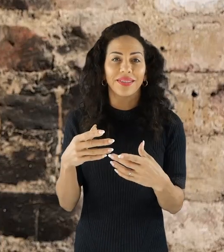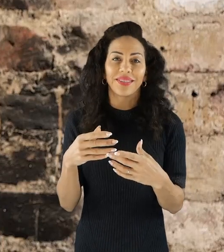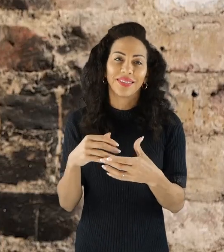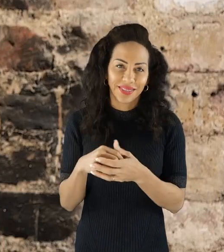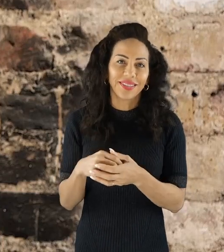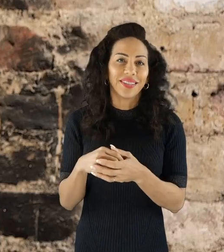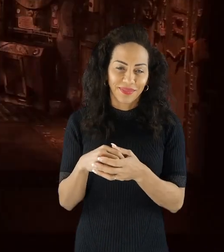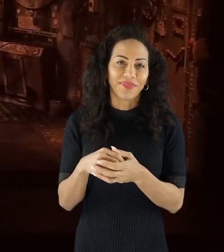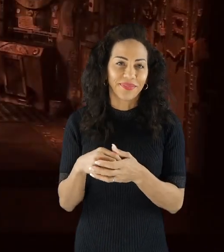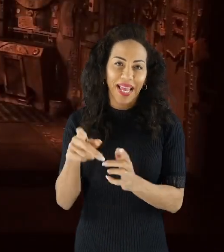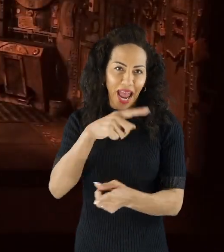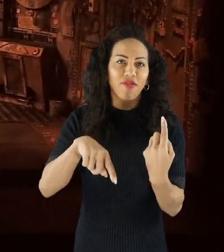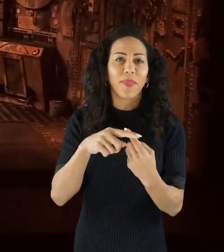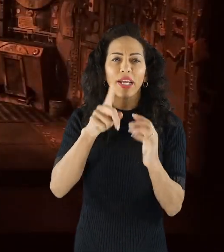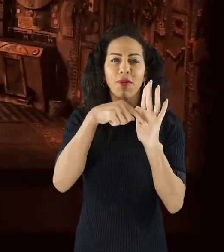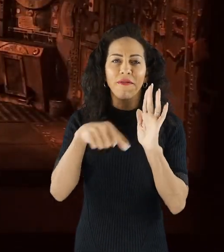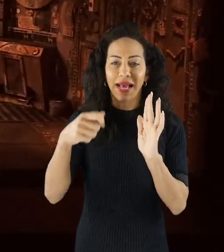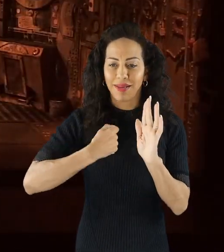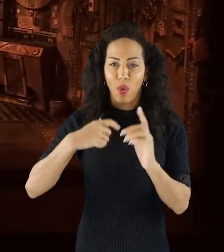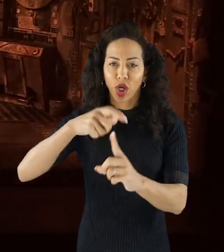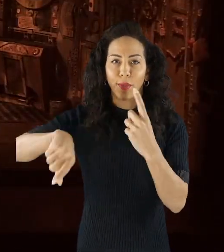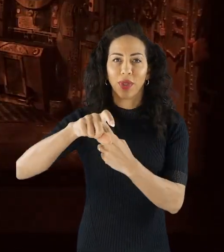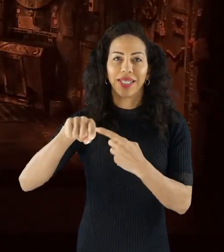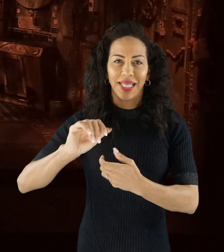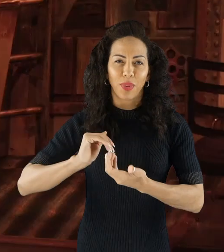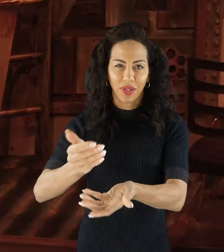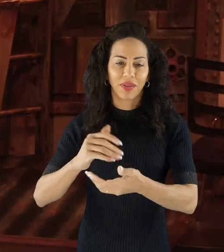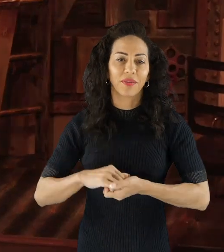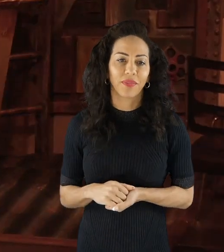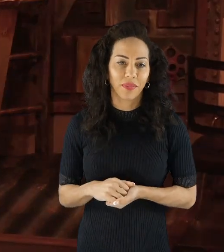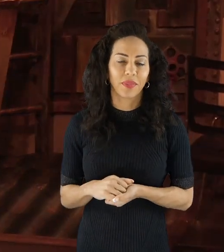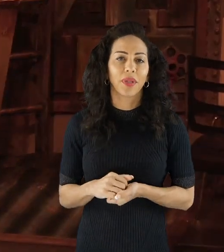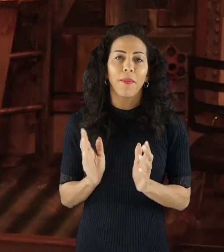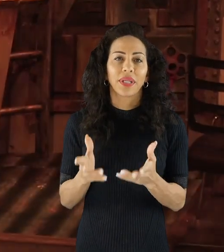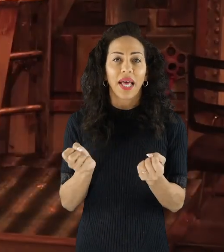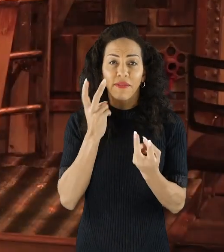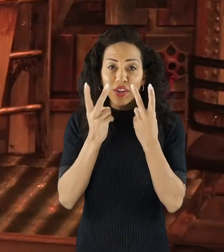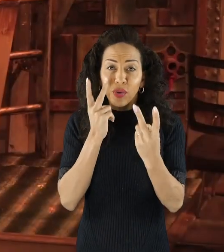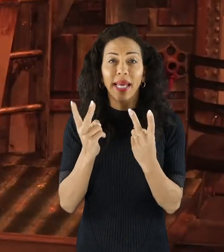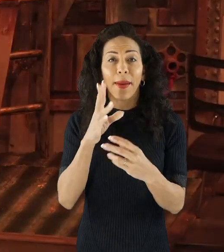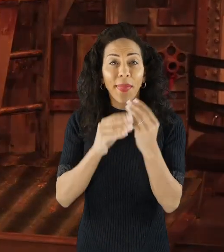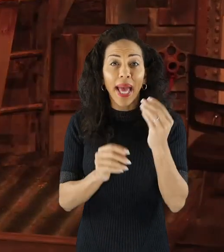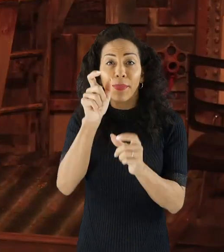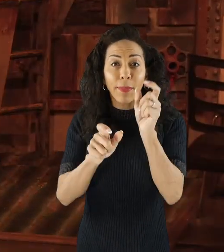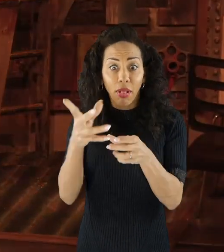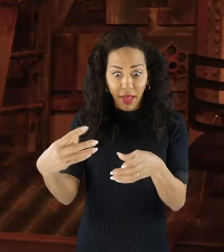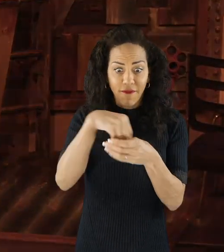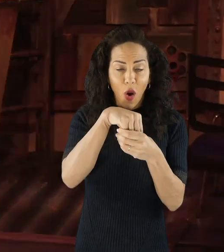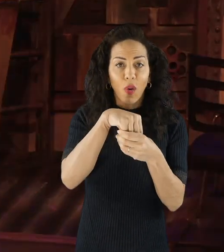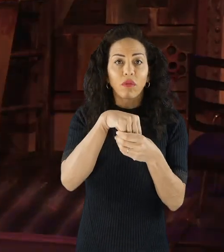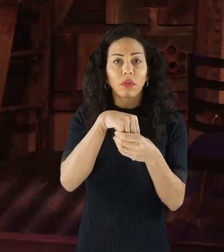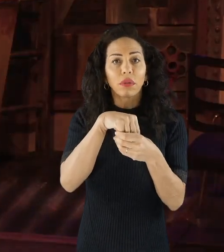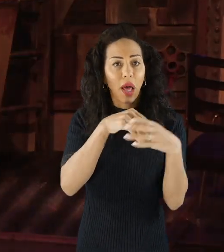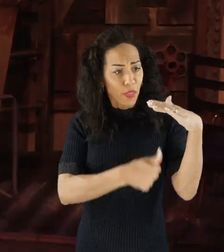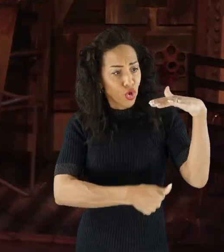everyone reflects the community that we are trying to serve. That we have visually impaired people who are involved at the top